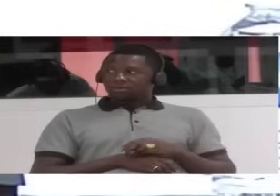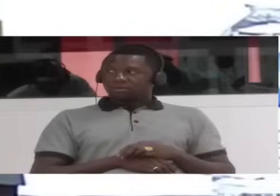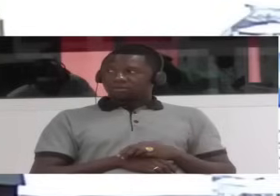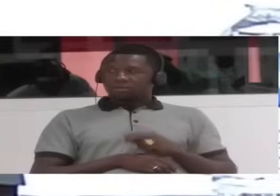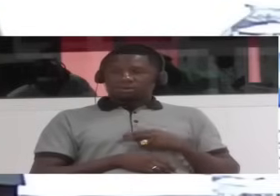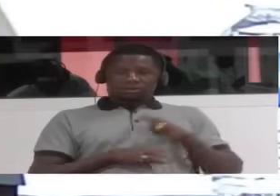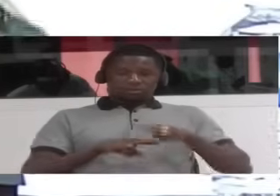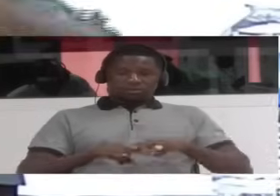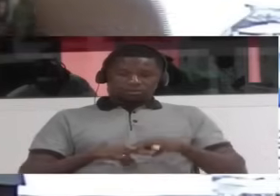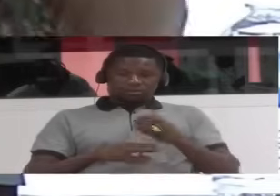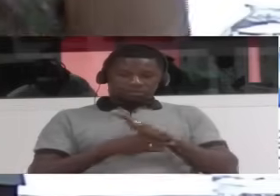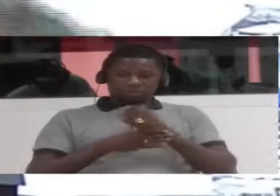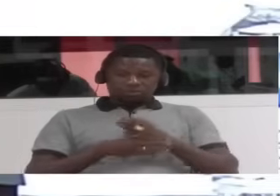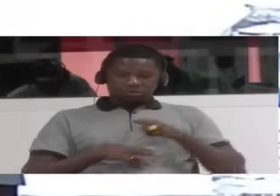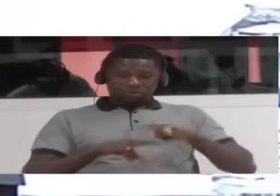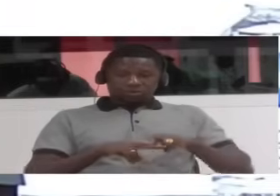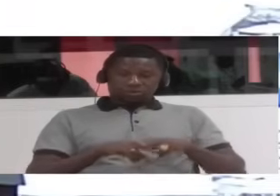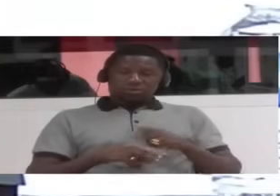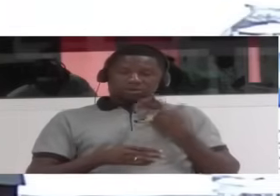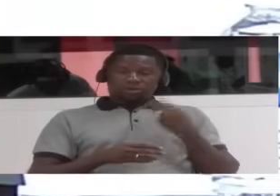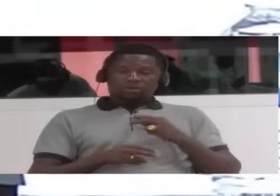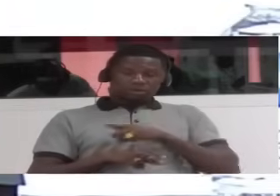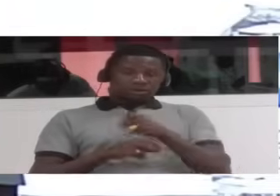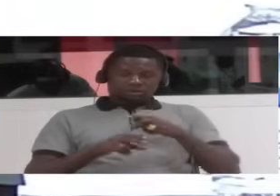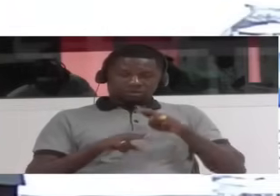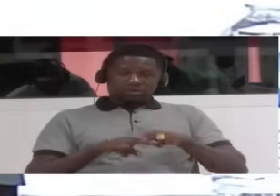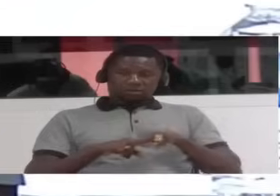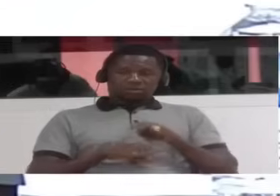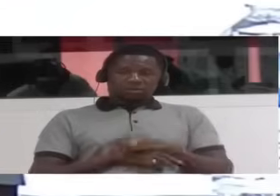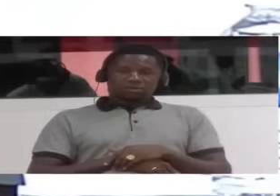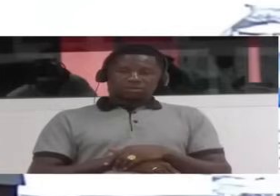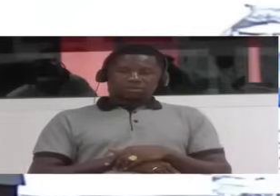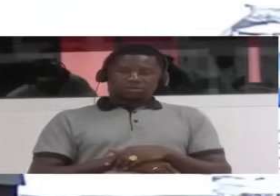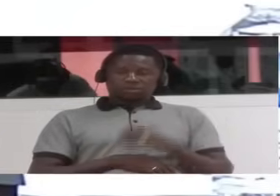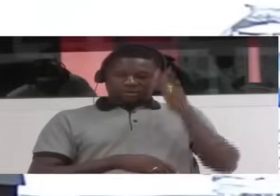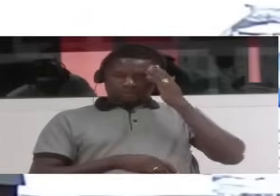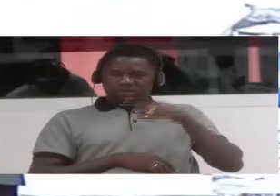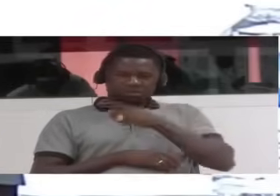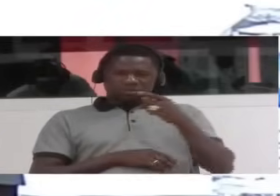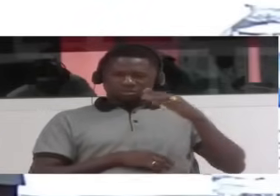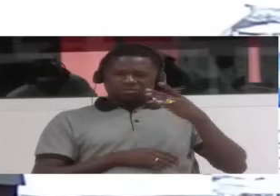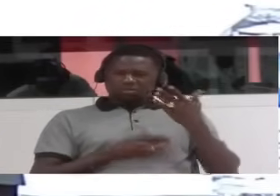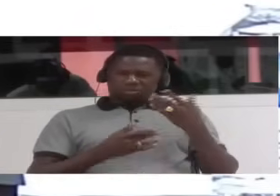in between your laps. That is how they were sitting. I think they were almost 30.